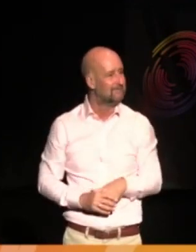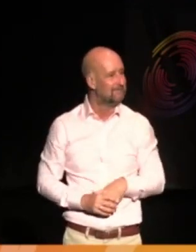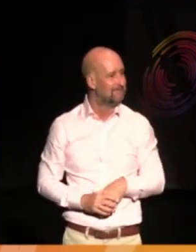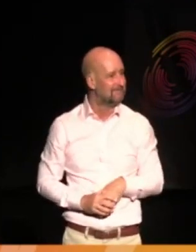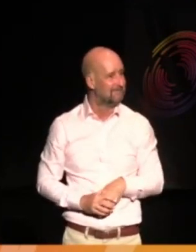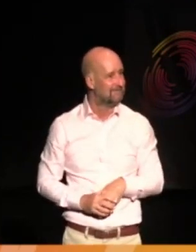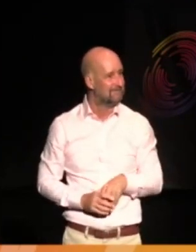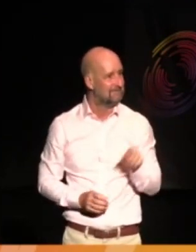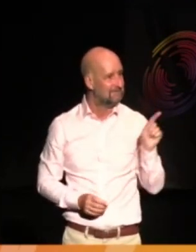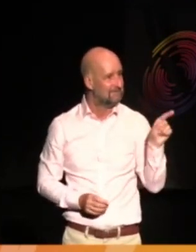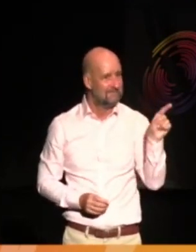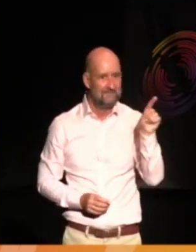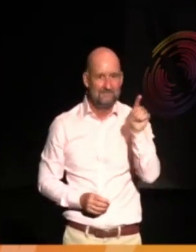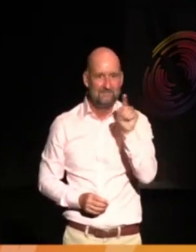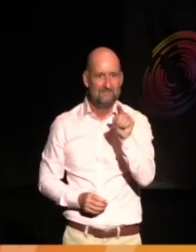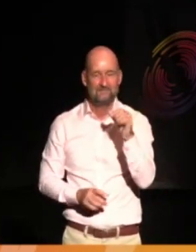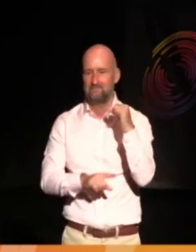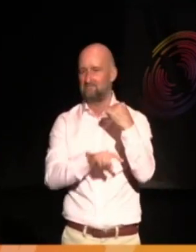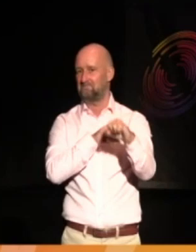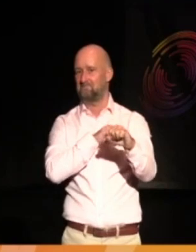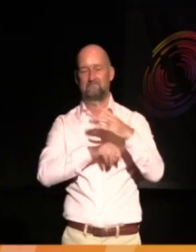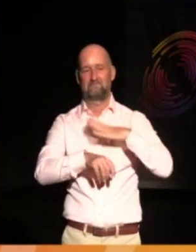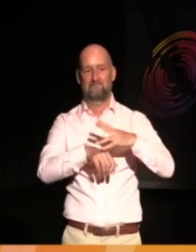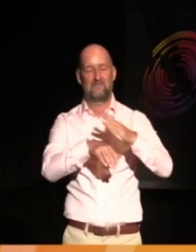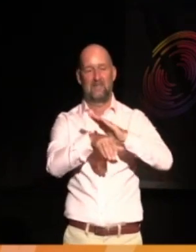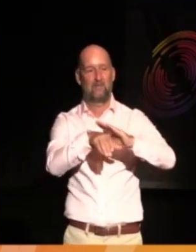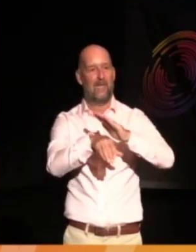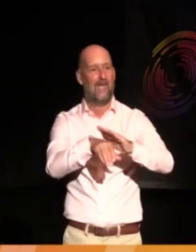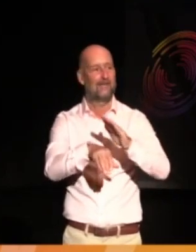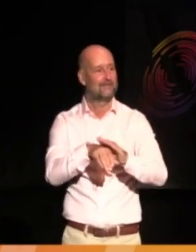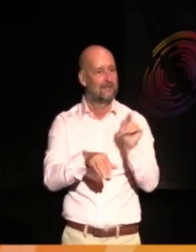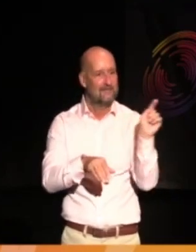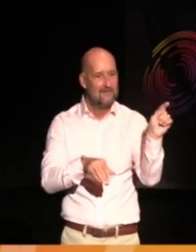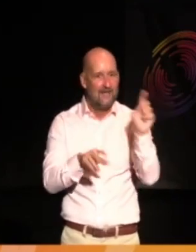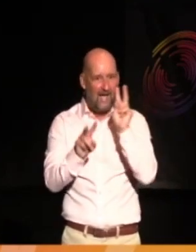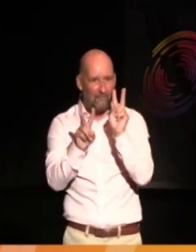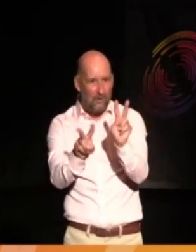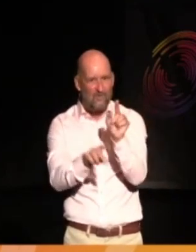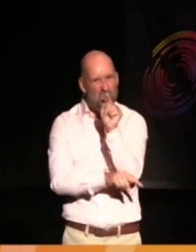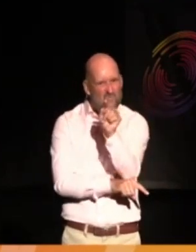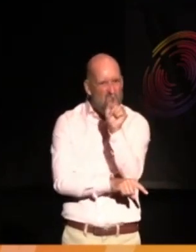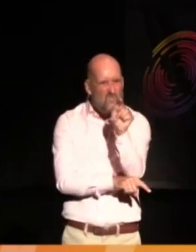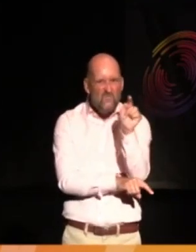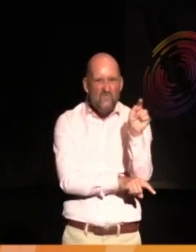Okay, here's people who won't have pets. Just single them out and look at them.